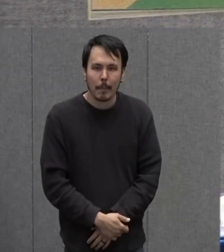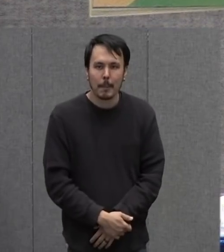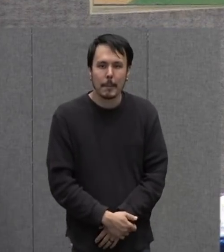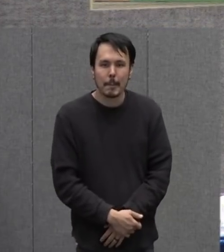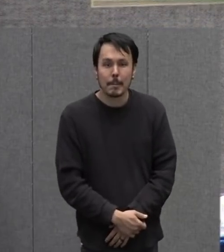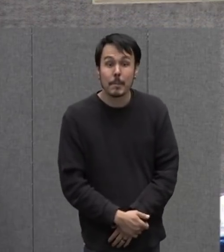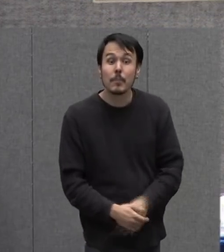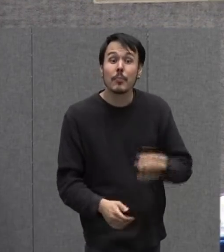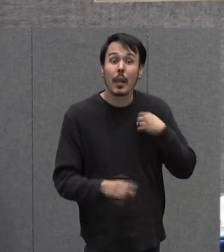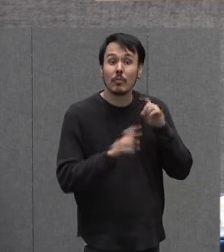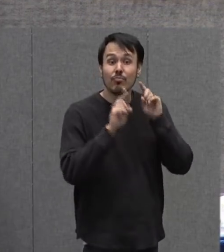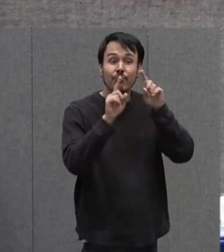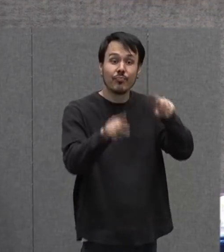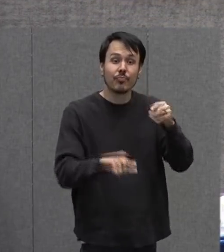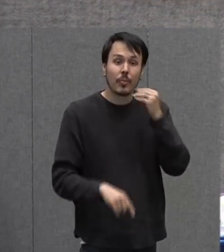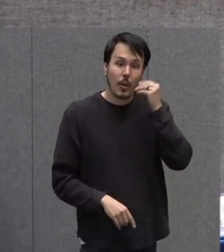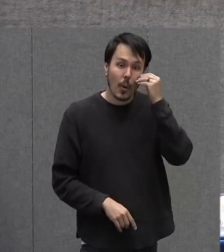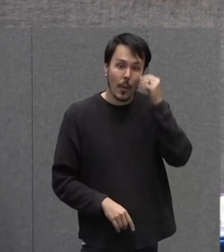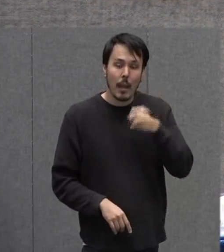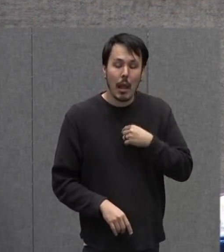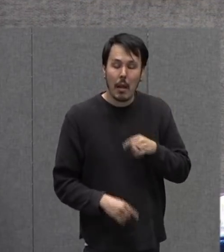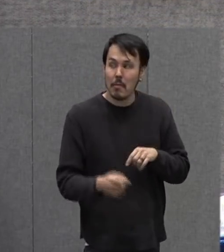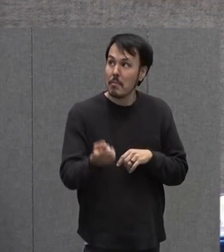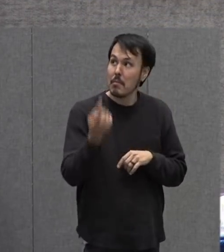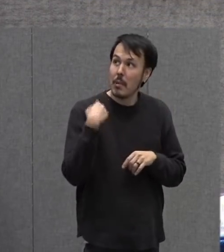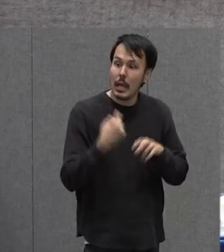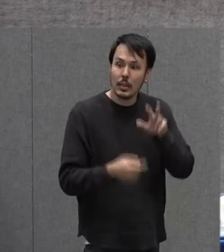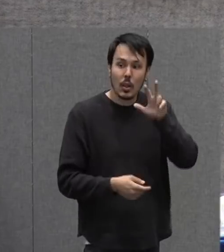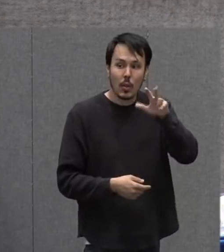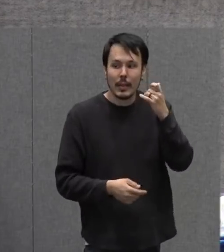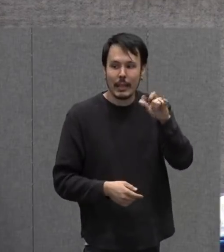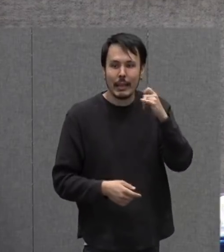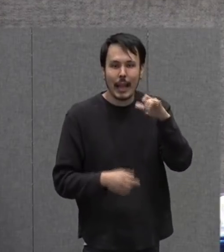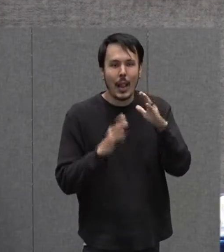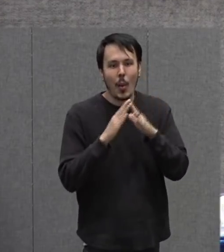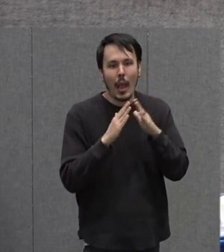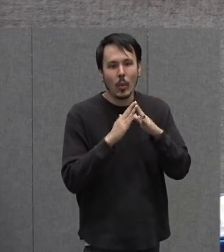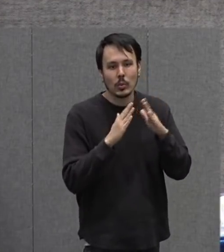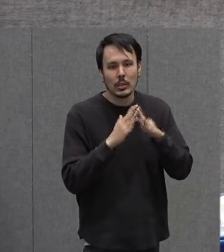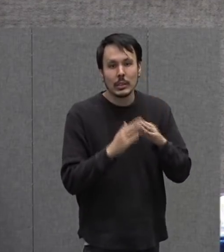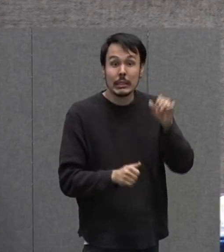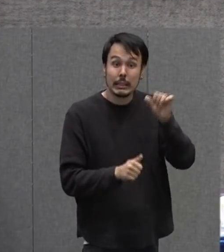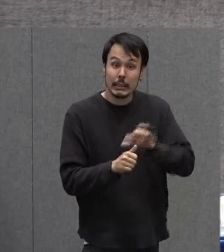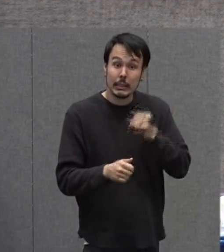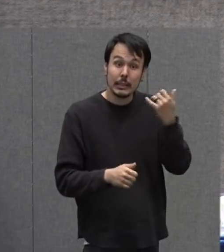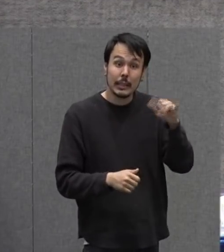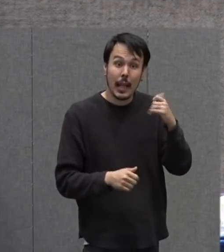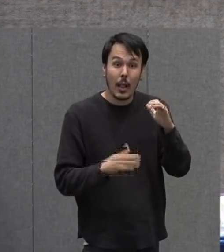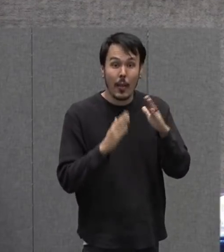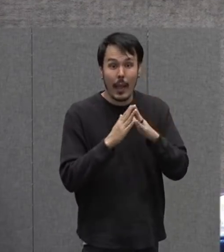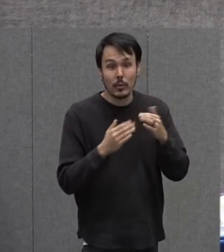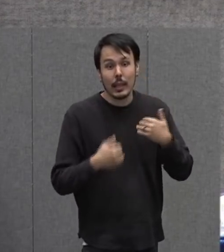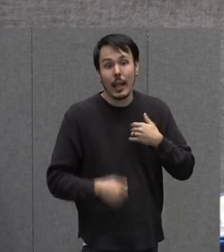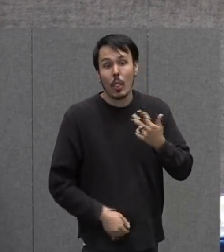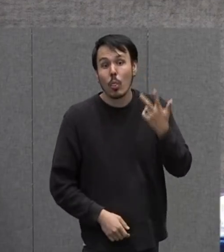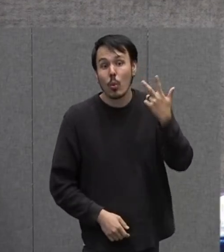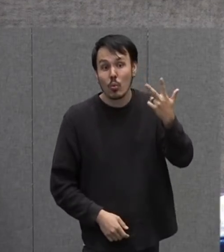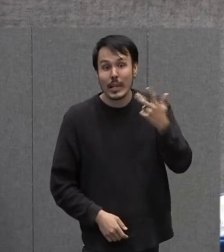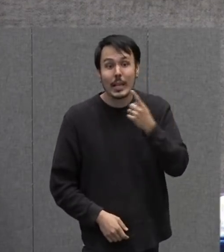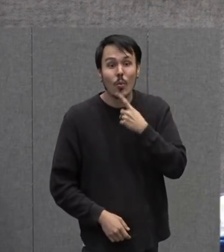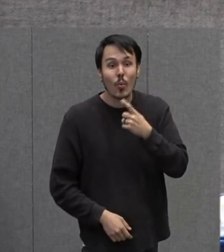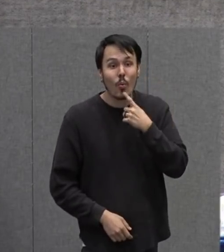On my way home, I passed 3 yellow houses. Each yellow house had 3